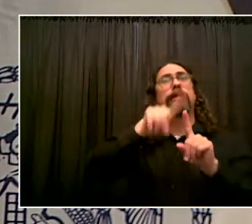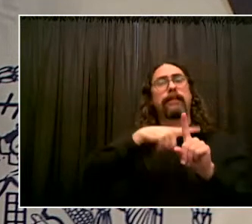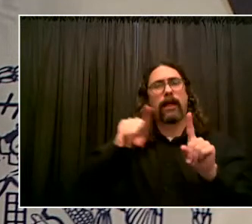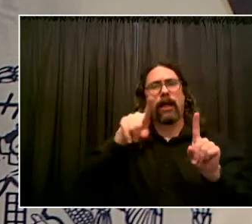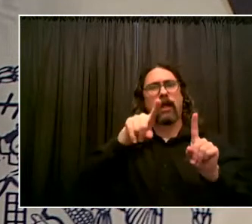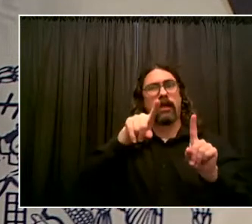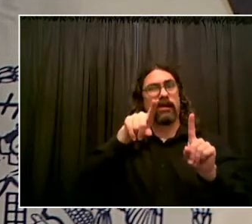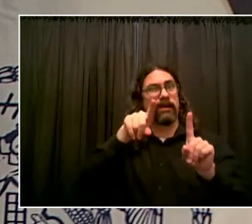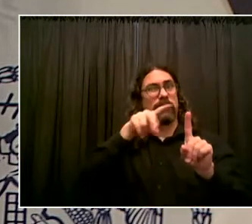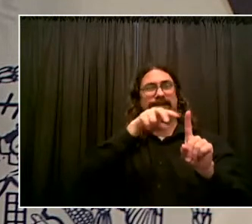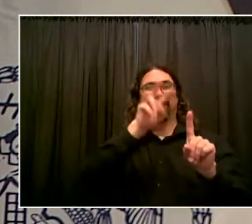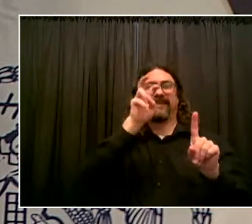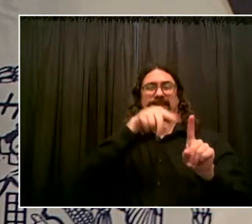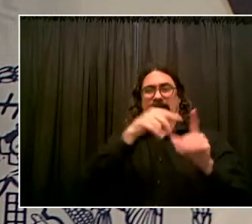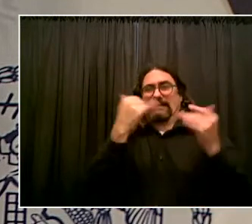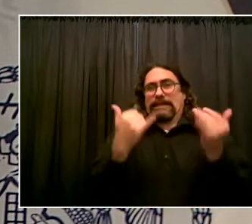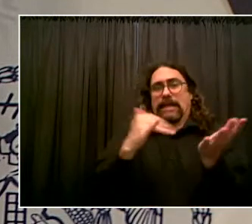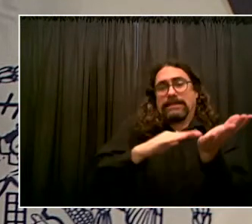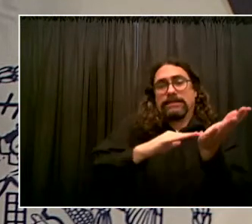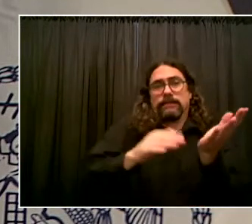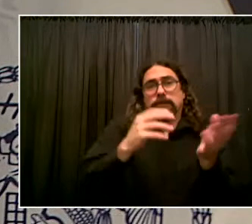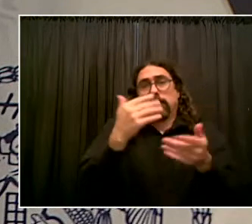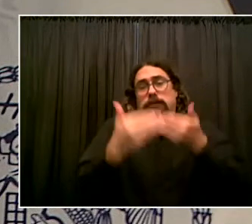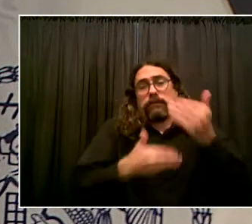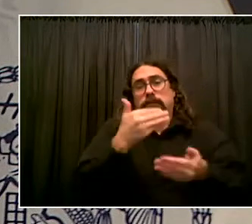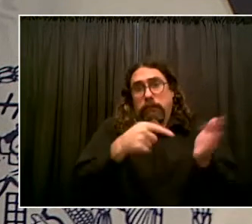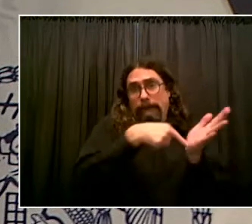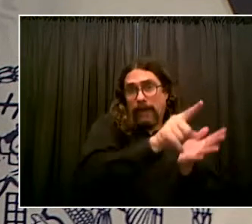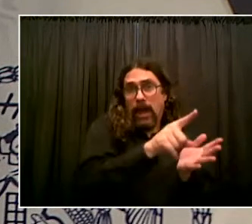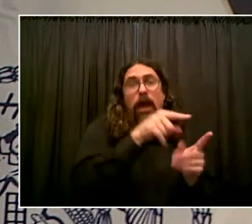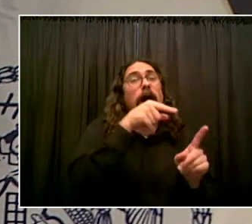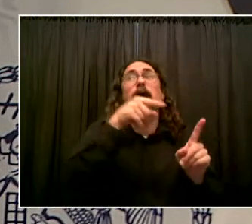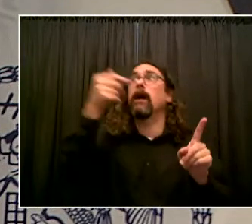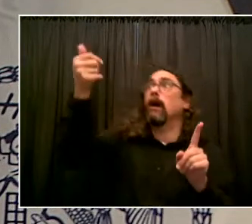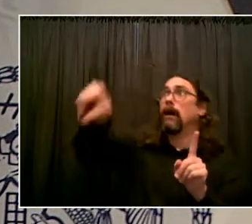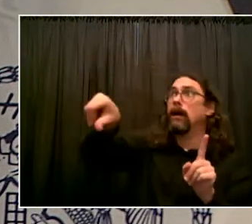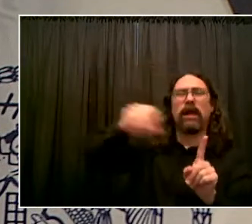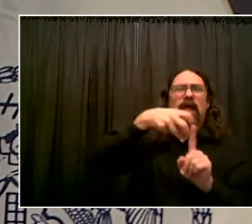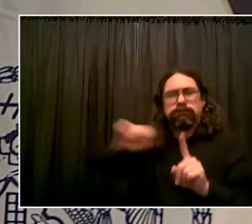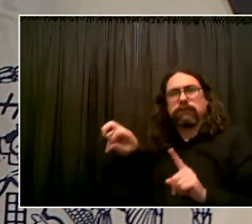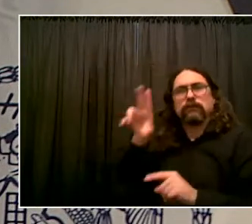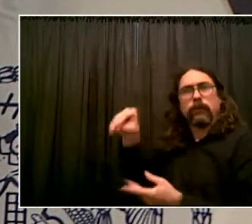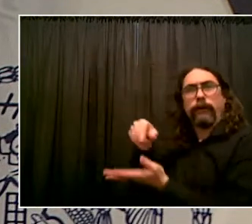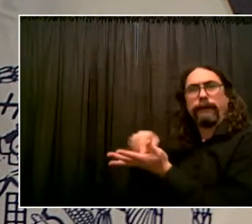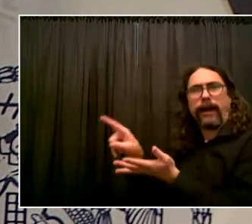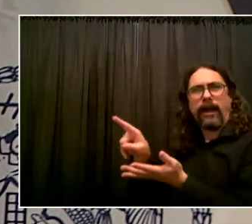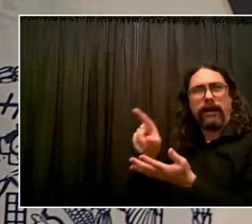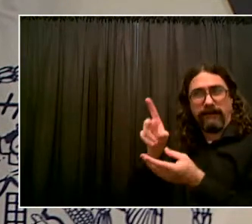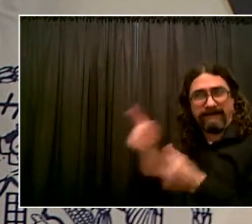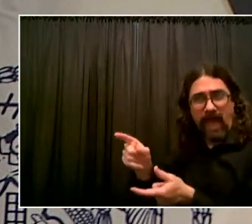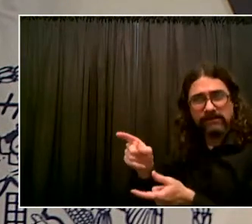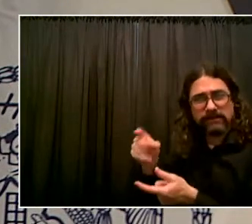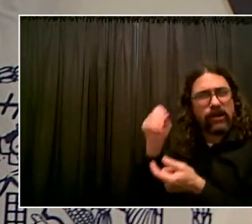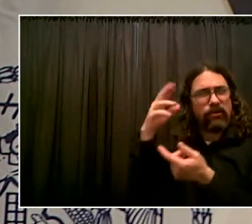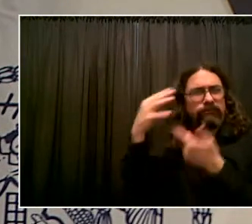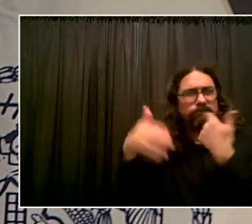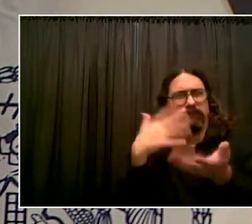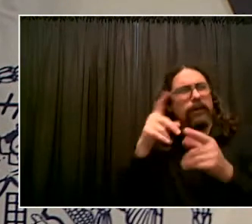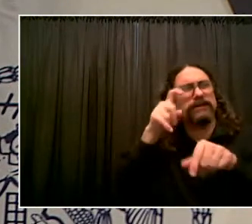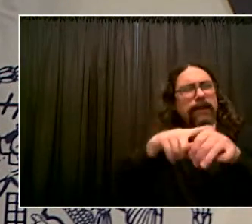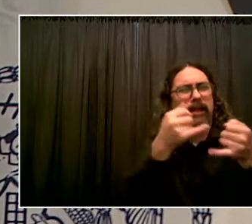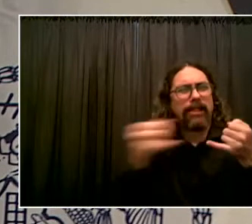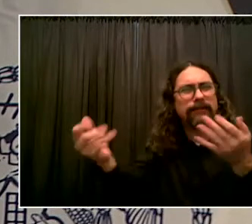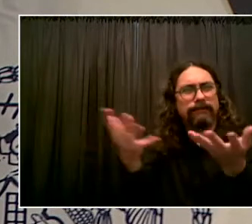really important question, Aaron. Thank you. One, there's a number of requests. They have to be reviewed